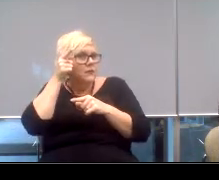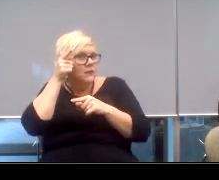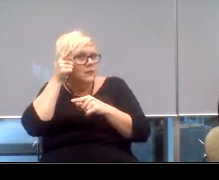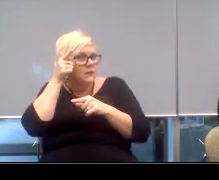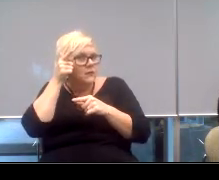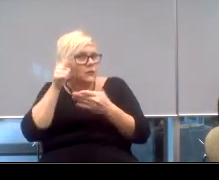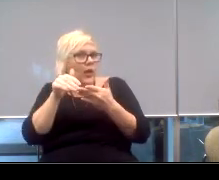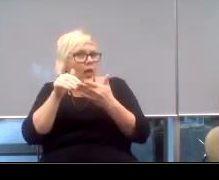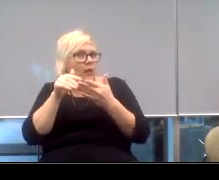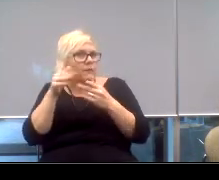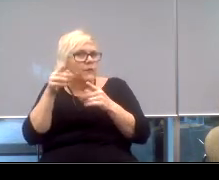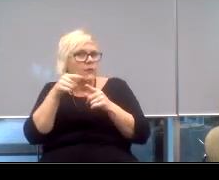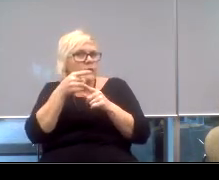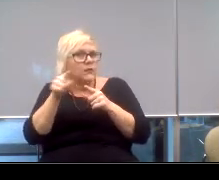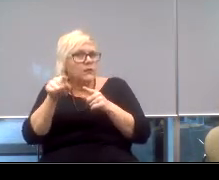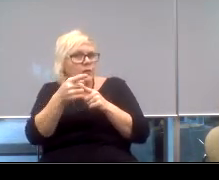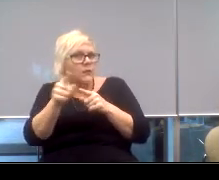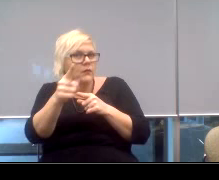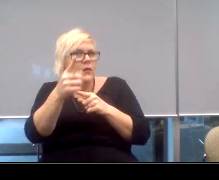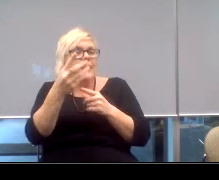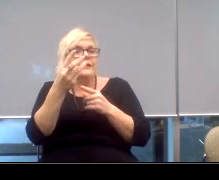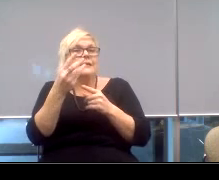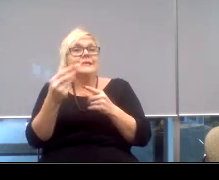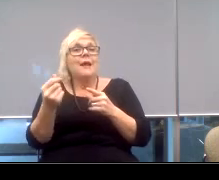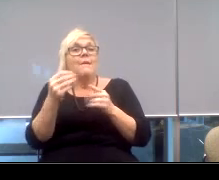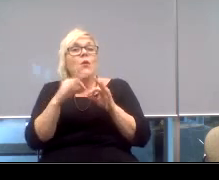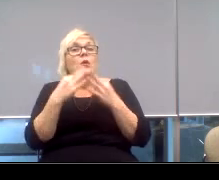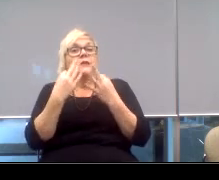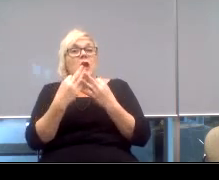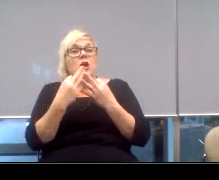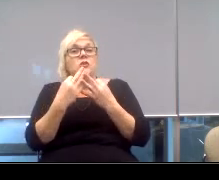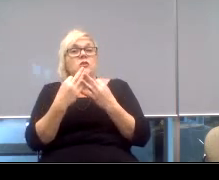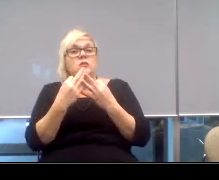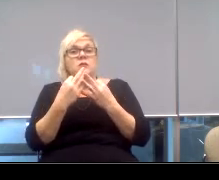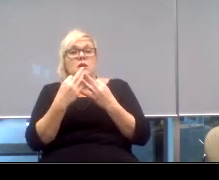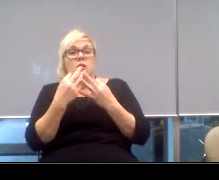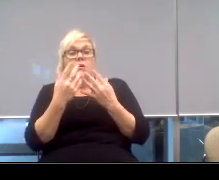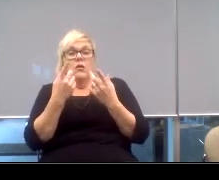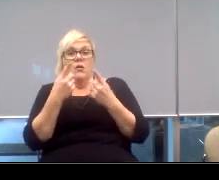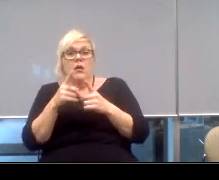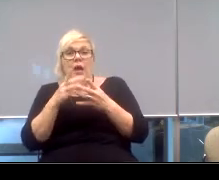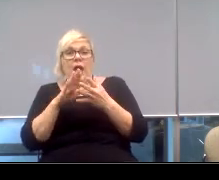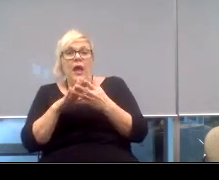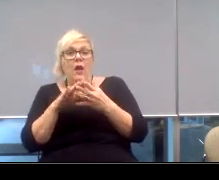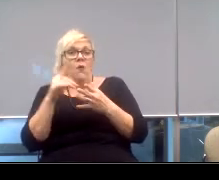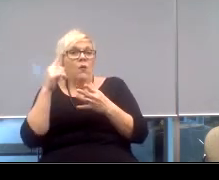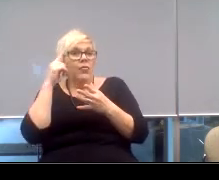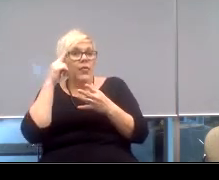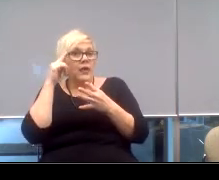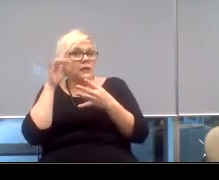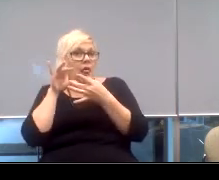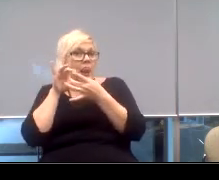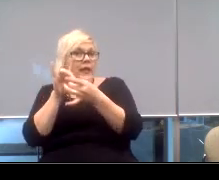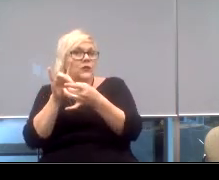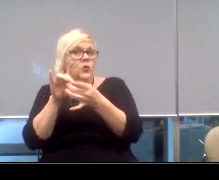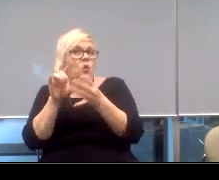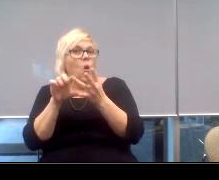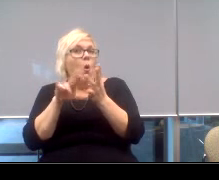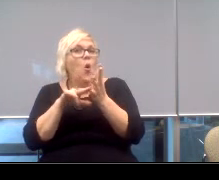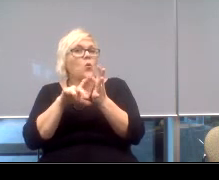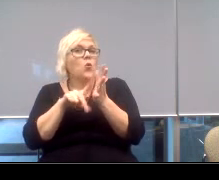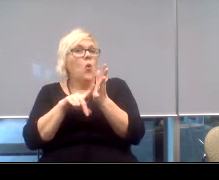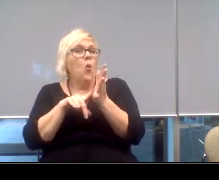adaptation. Some organisations now are looking at options to link this camera back to an on-call operator to assist